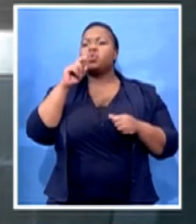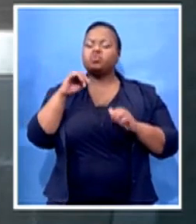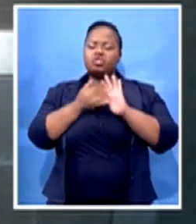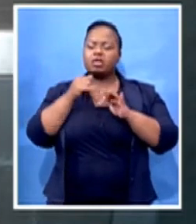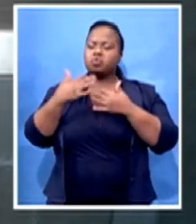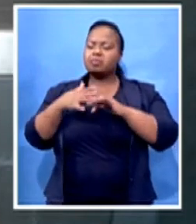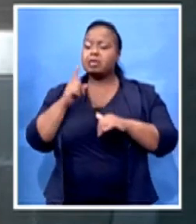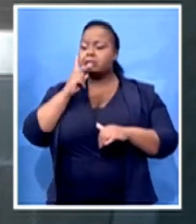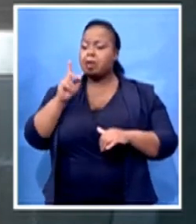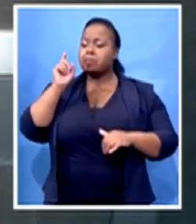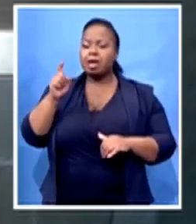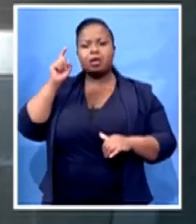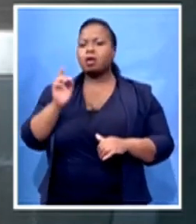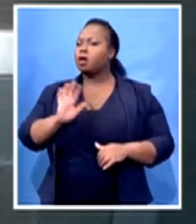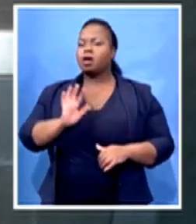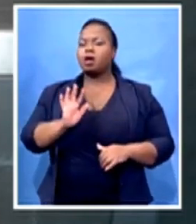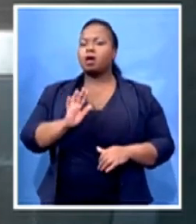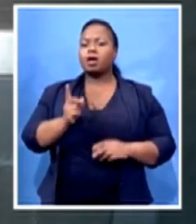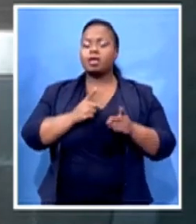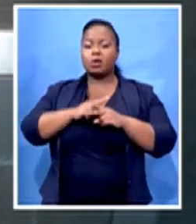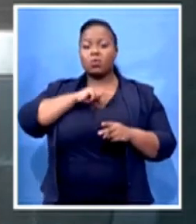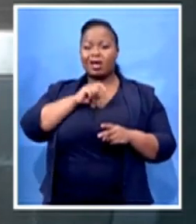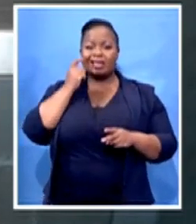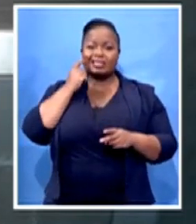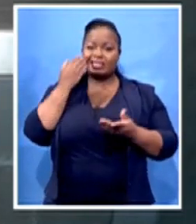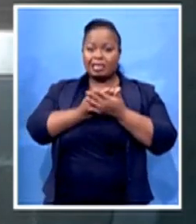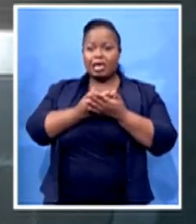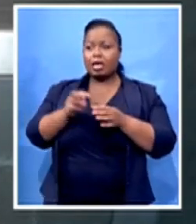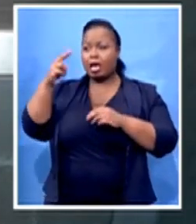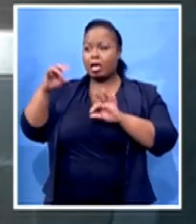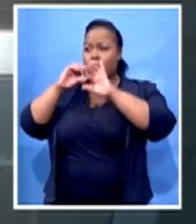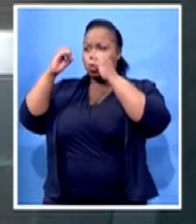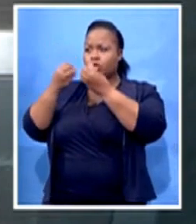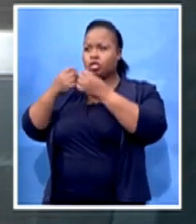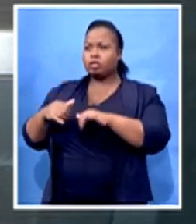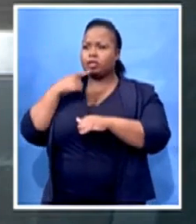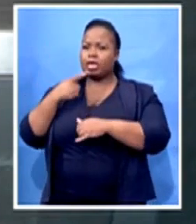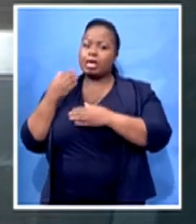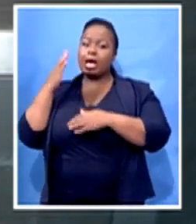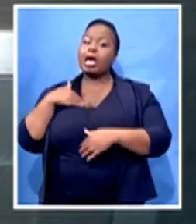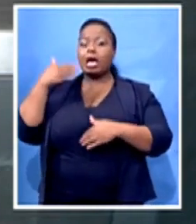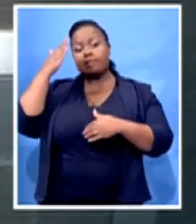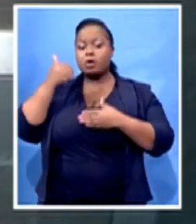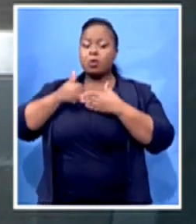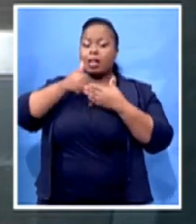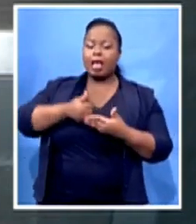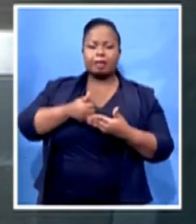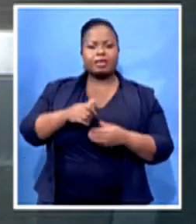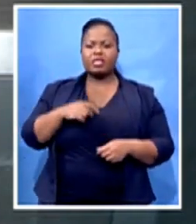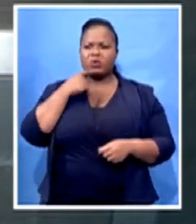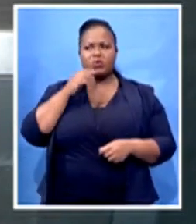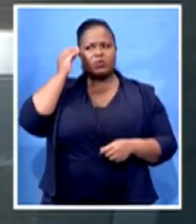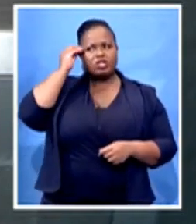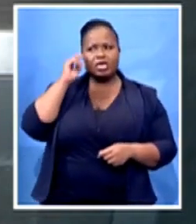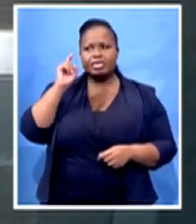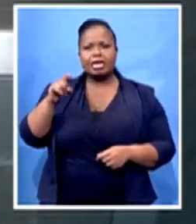organizations that are trying to assist you, but they would actually steal your credentials. The other key thing is keeping your software